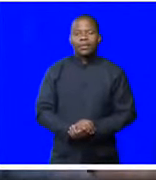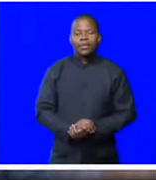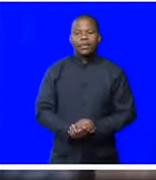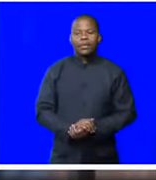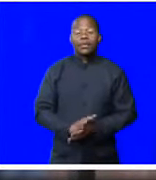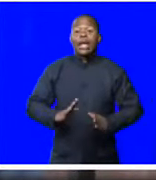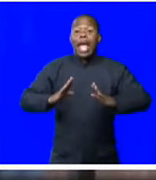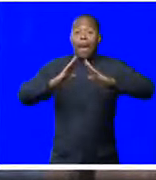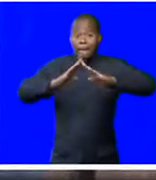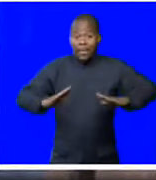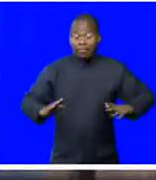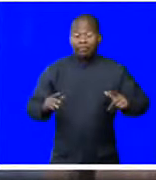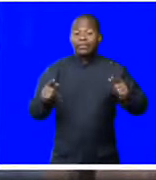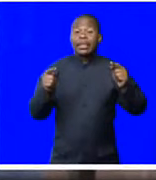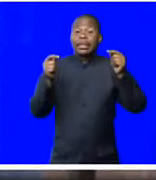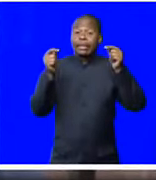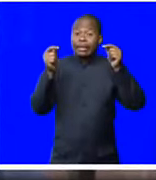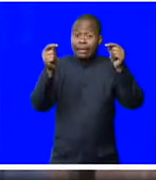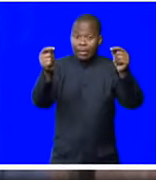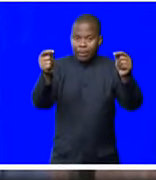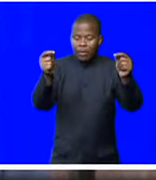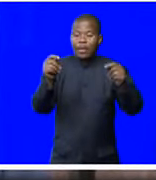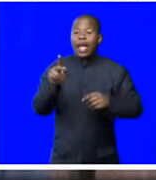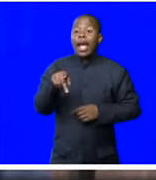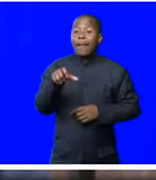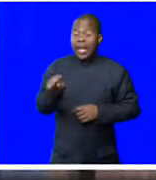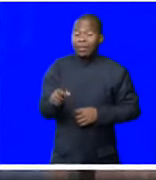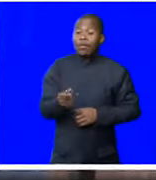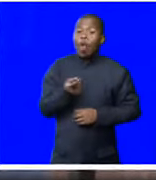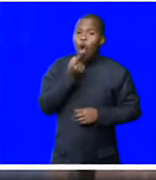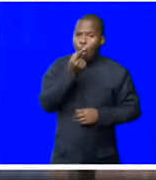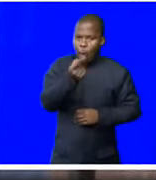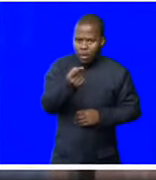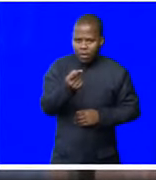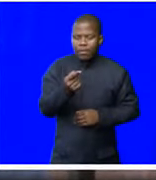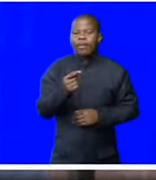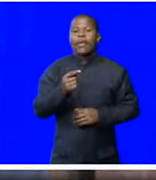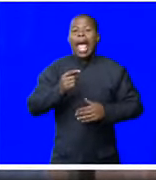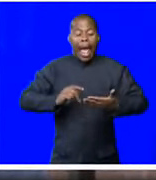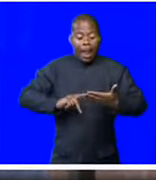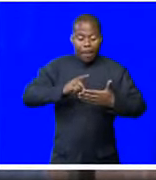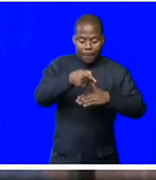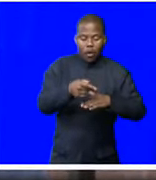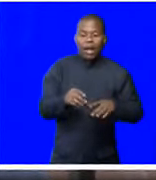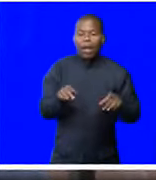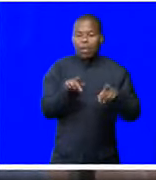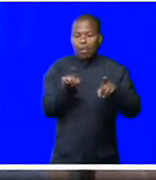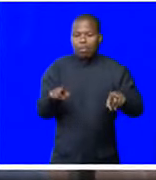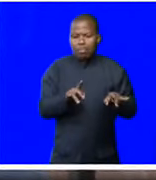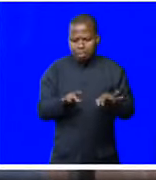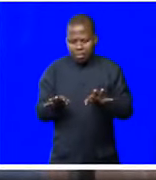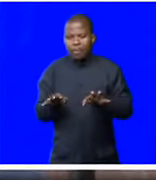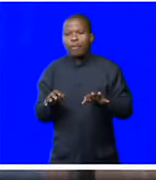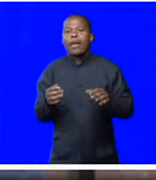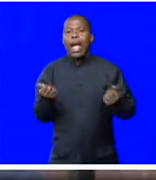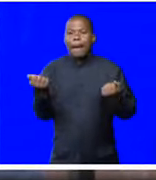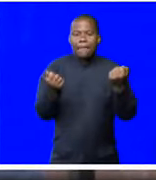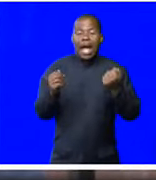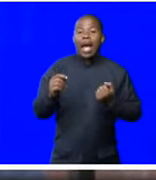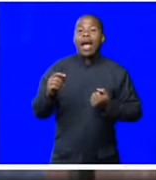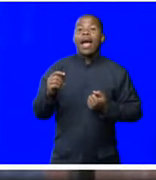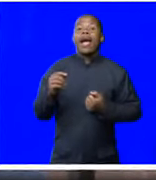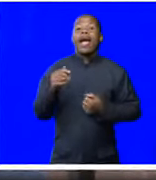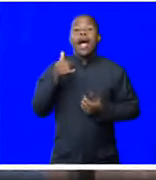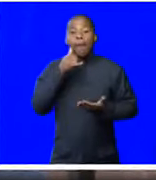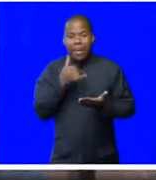The Ministry of Public Works and Transport Principal Secretary says the ministry is in a process to convert Eswatini's driver's license to